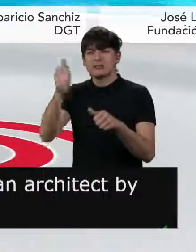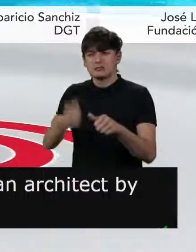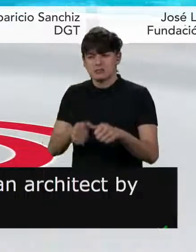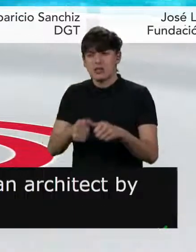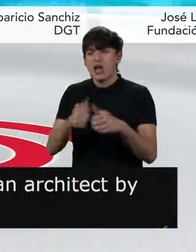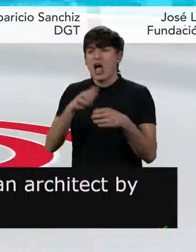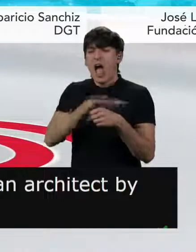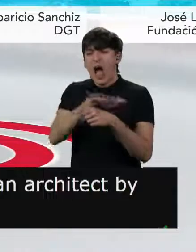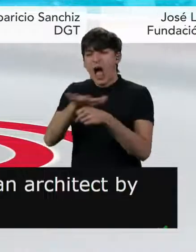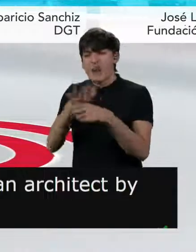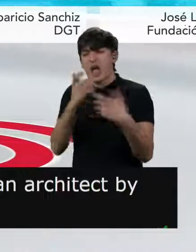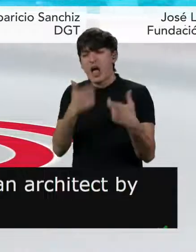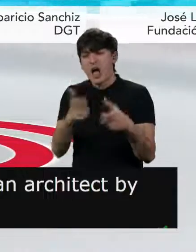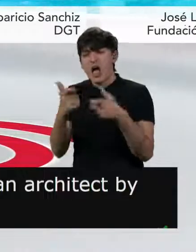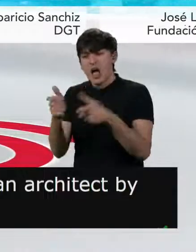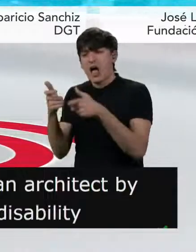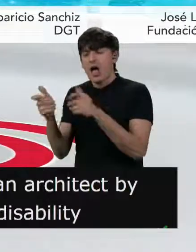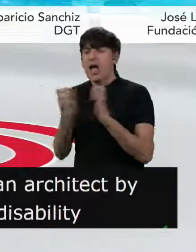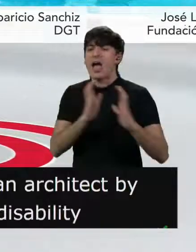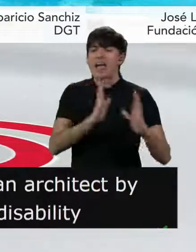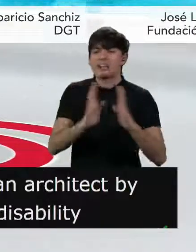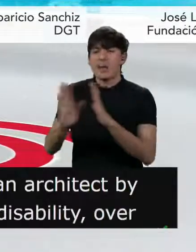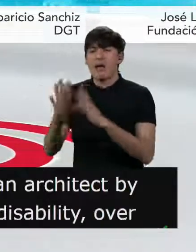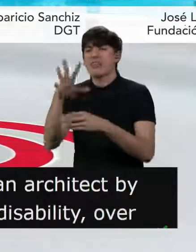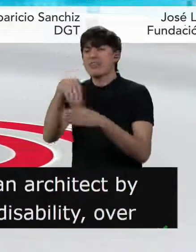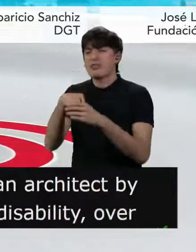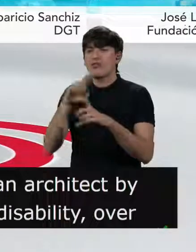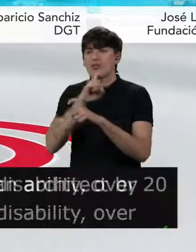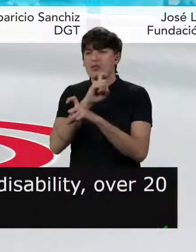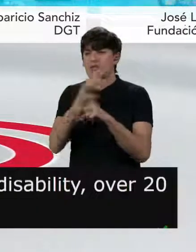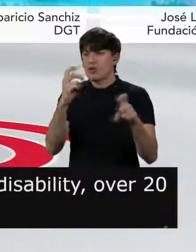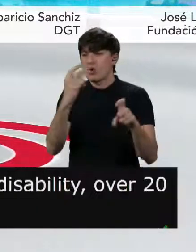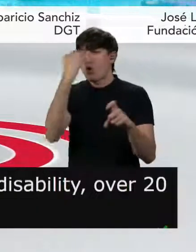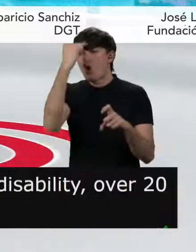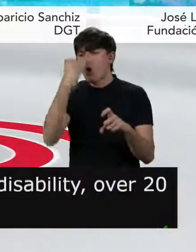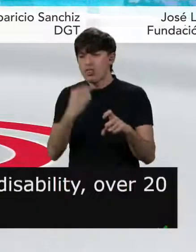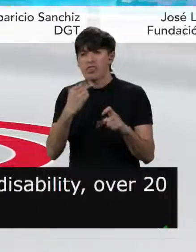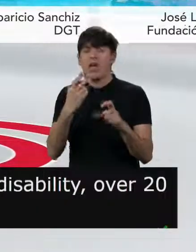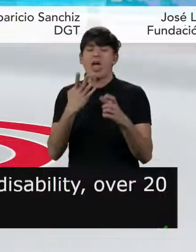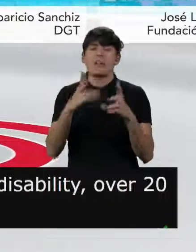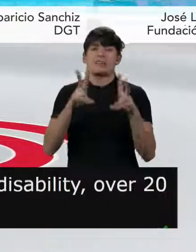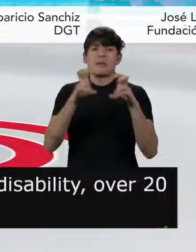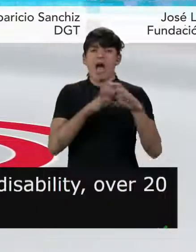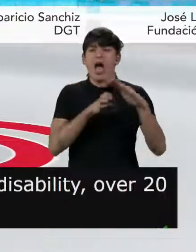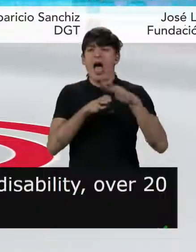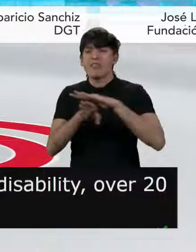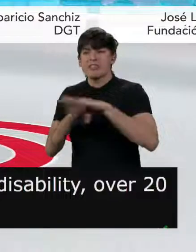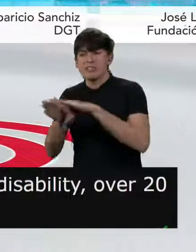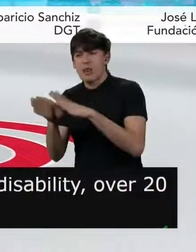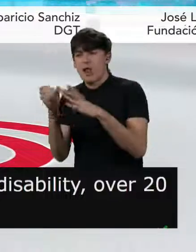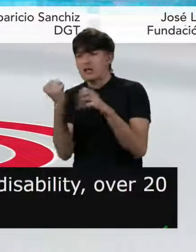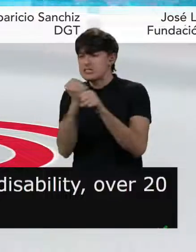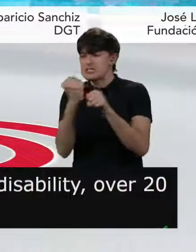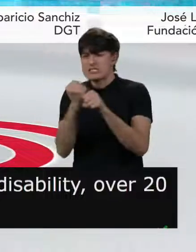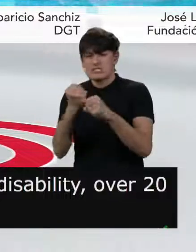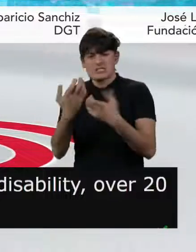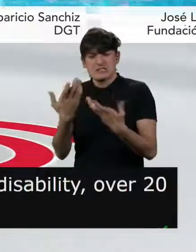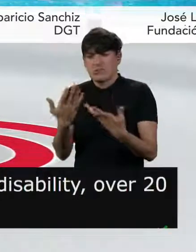years. He has worked in several stages within the